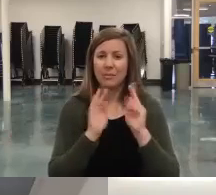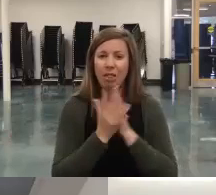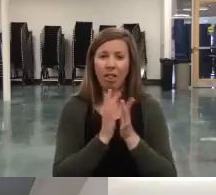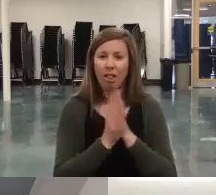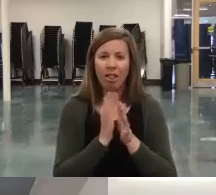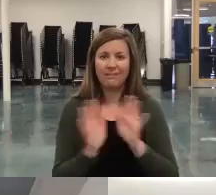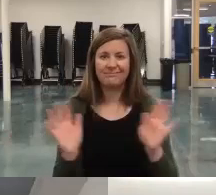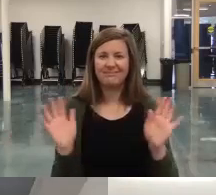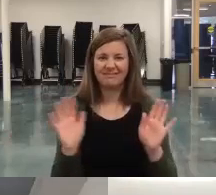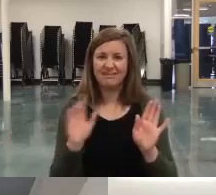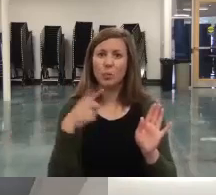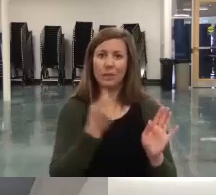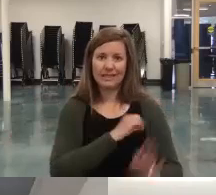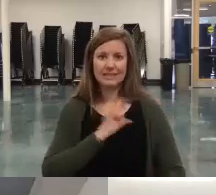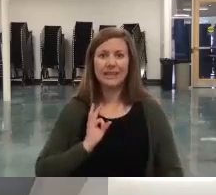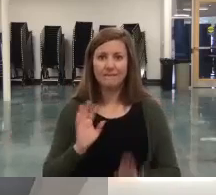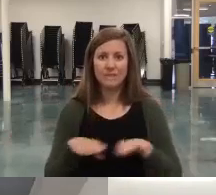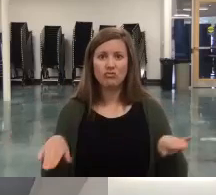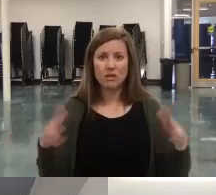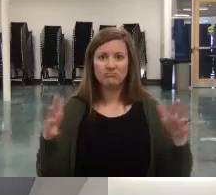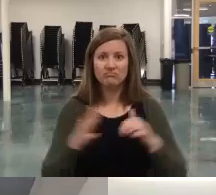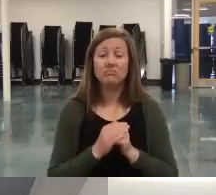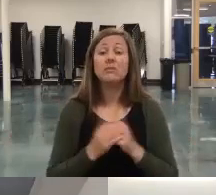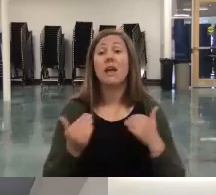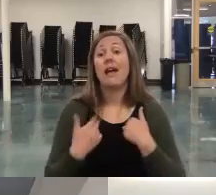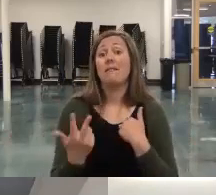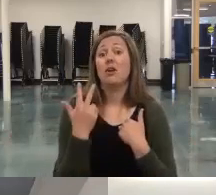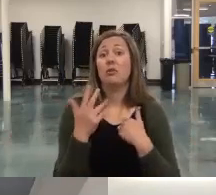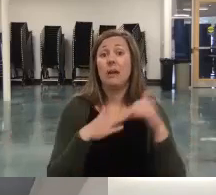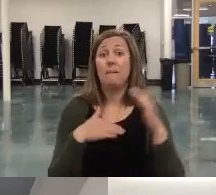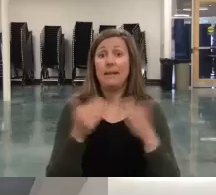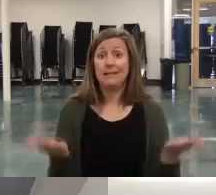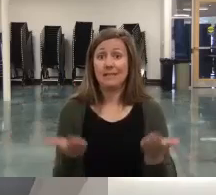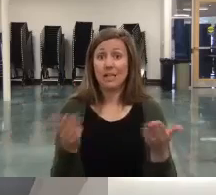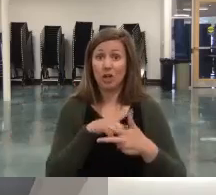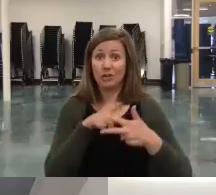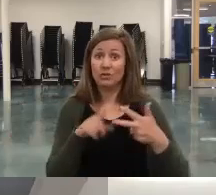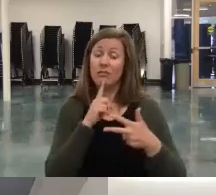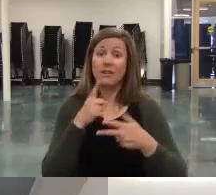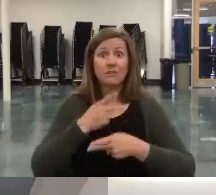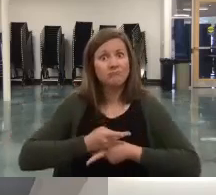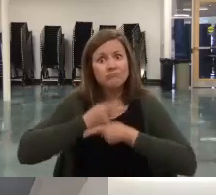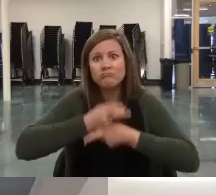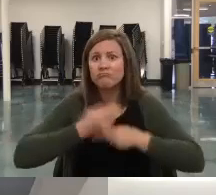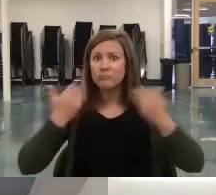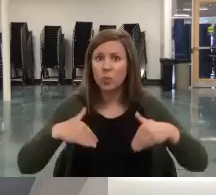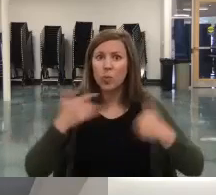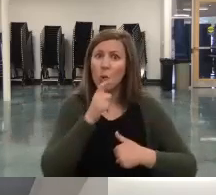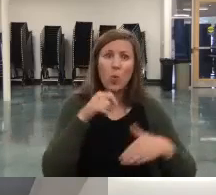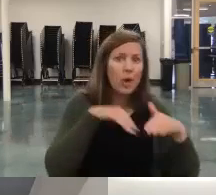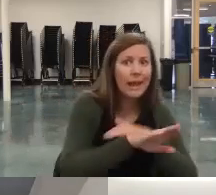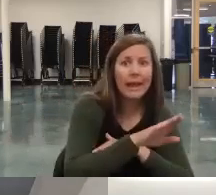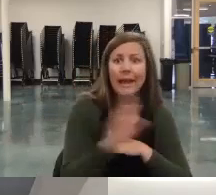children. Again, we have 3 buildings here, so we have to be very careful about who goes in what building, who comes out